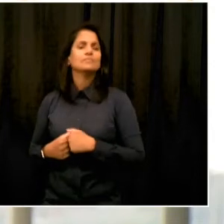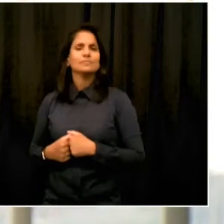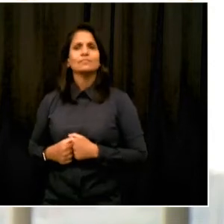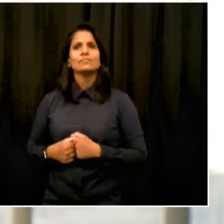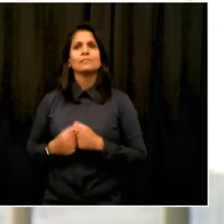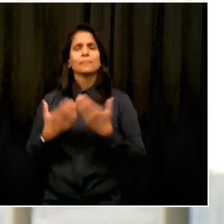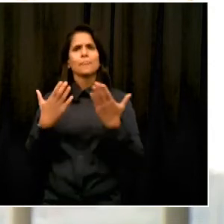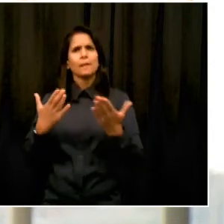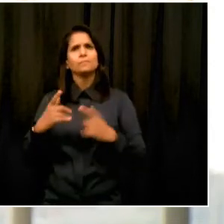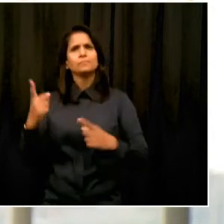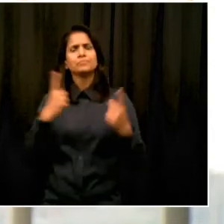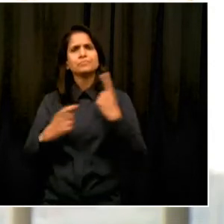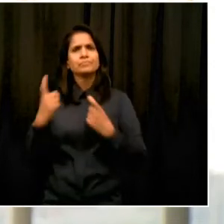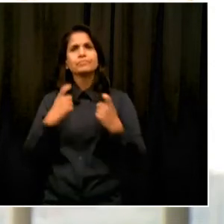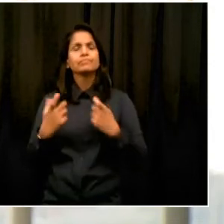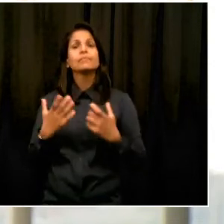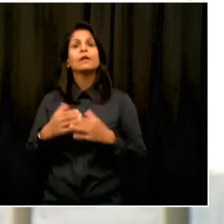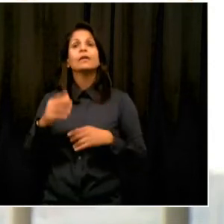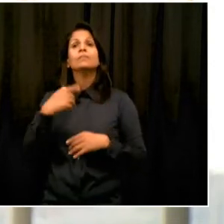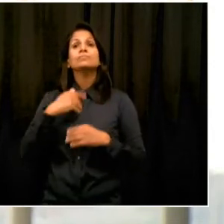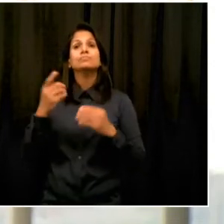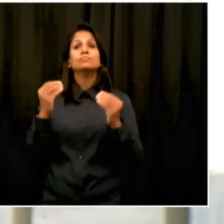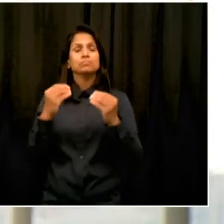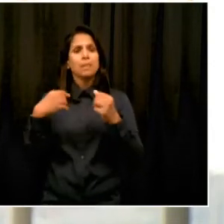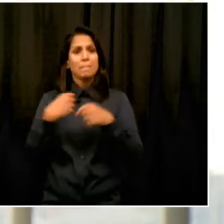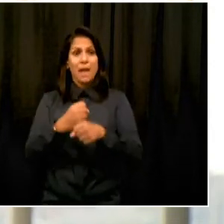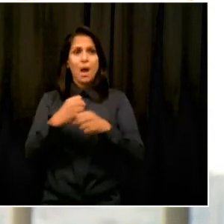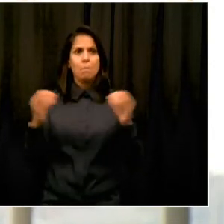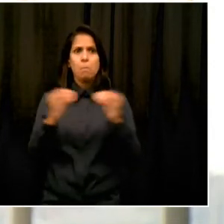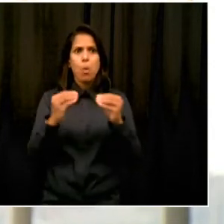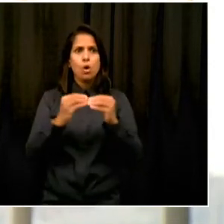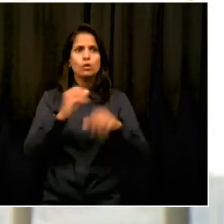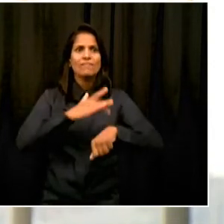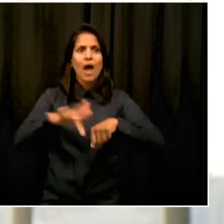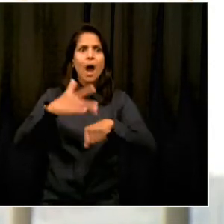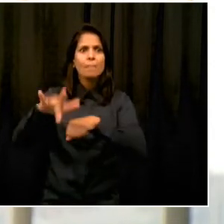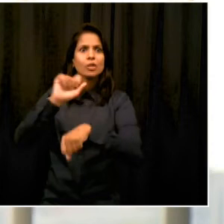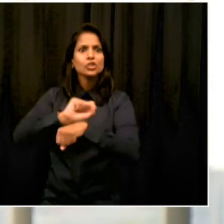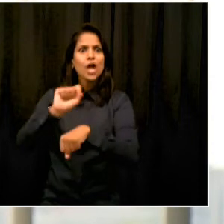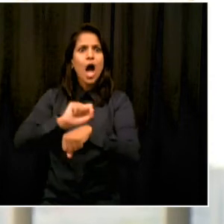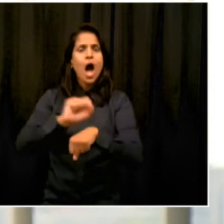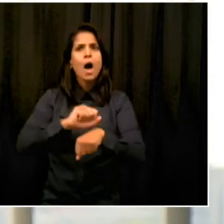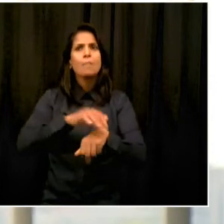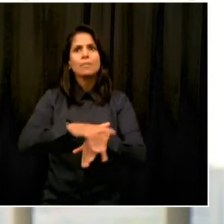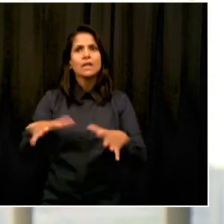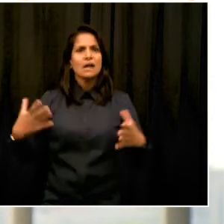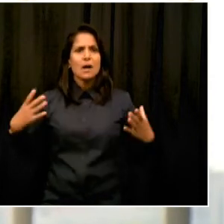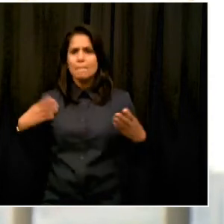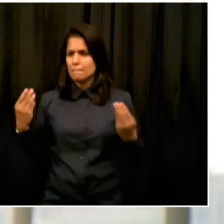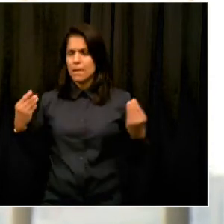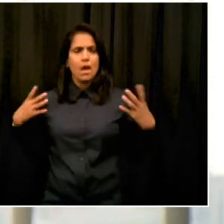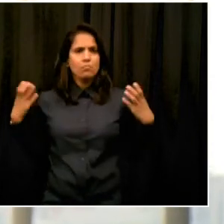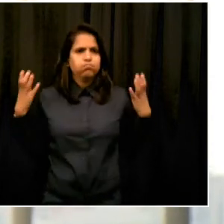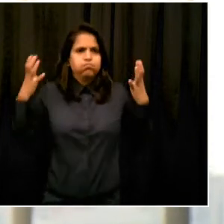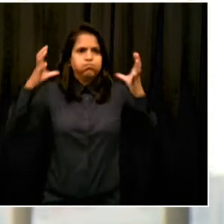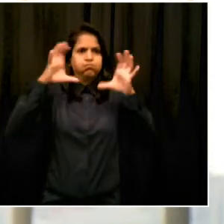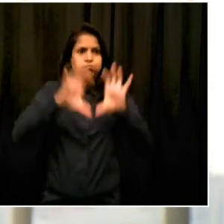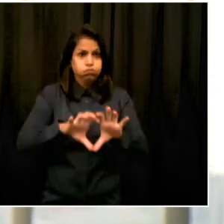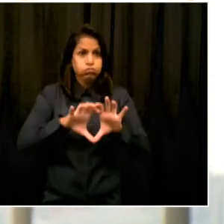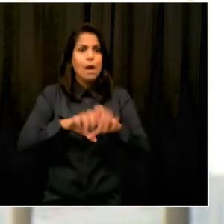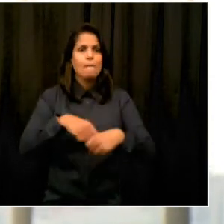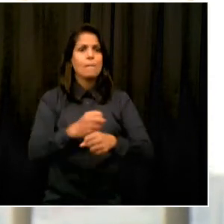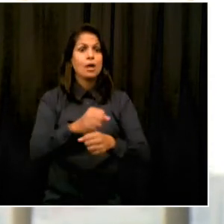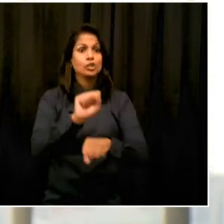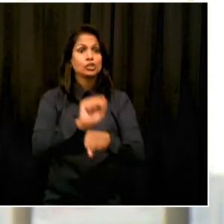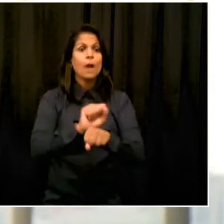funding that would be involved for this? Do you see taxpayer dollars involved? And if so, any ballpark figure, like any more specifics? Let me speak to that,